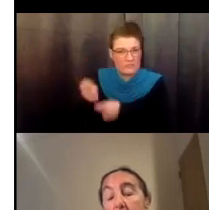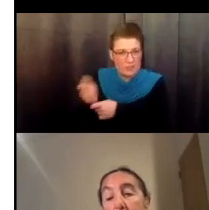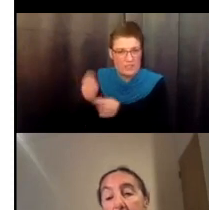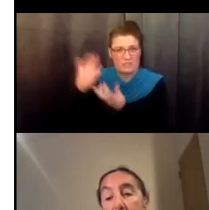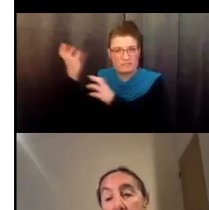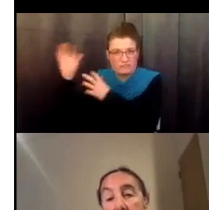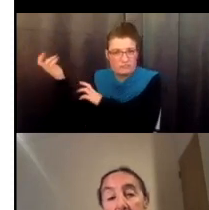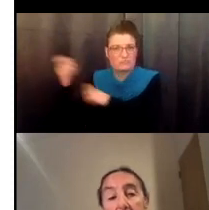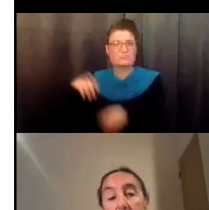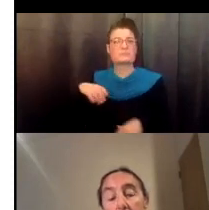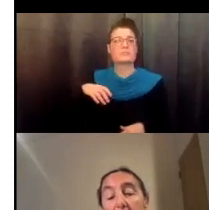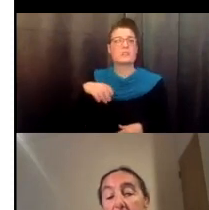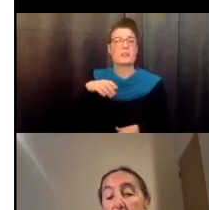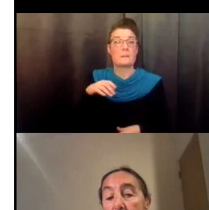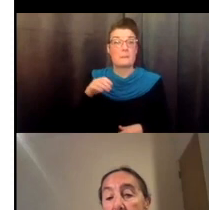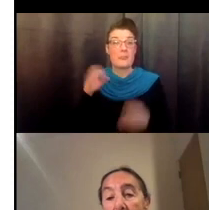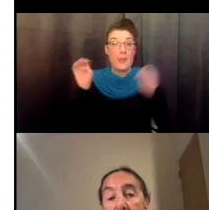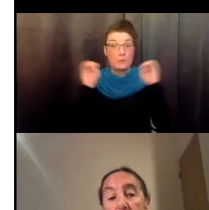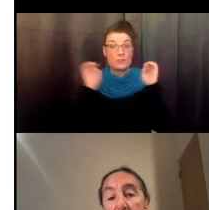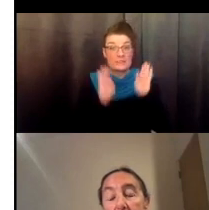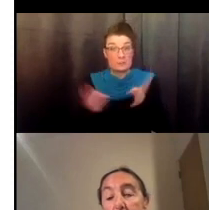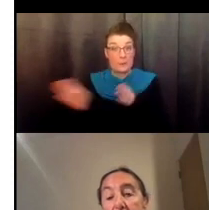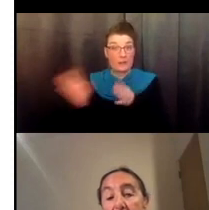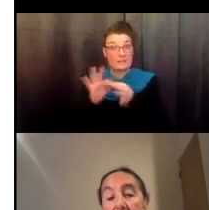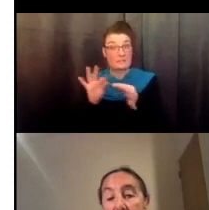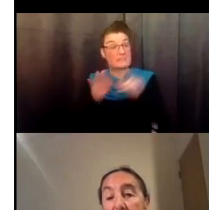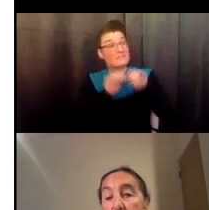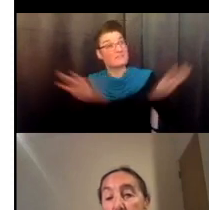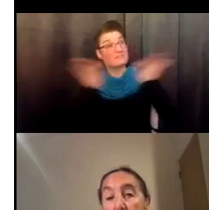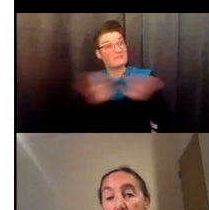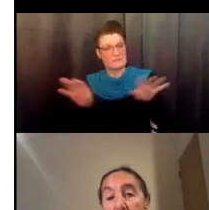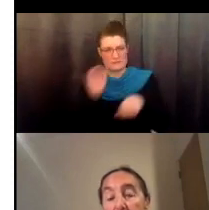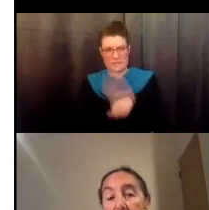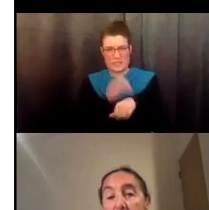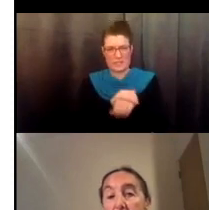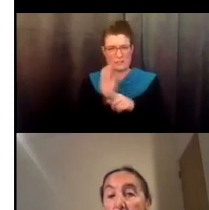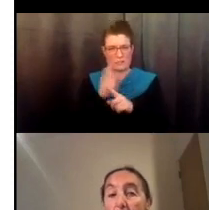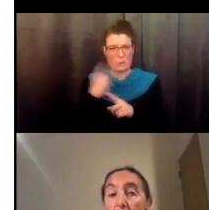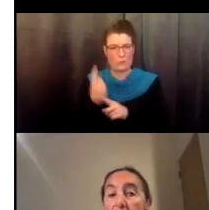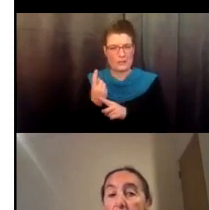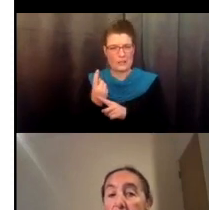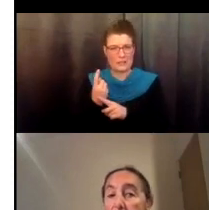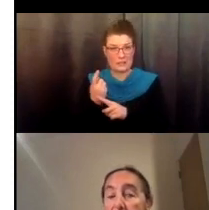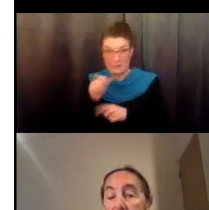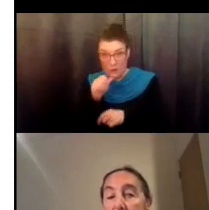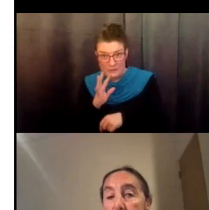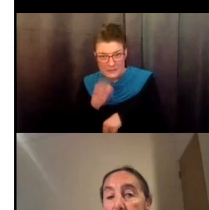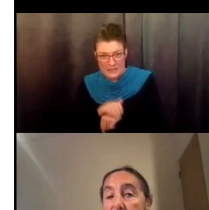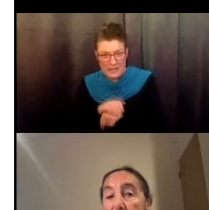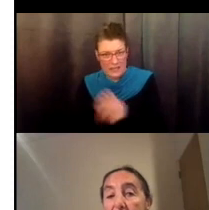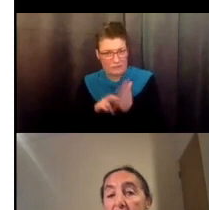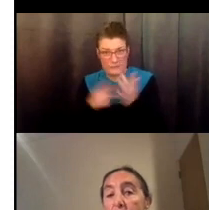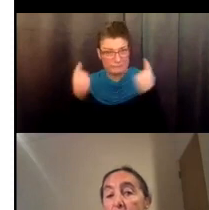emergency preparedness messages often being provided in English only. So whether it's